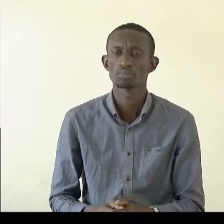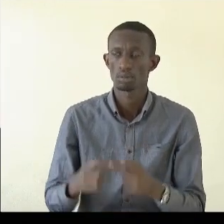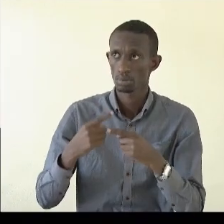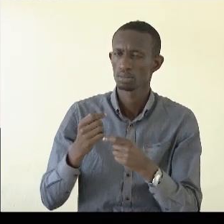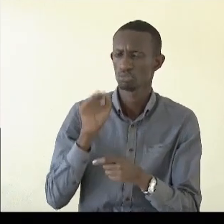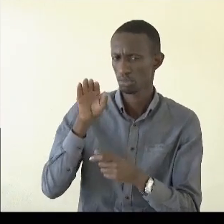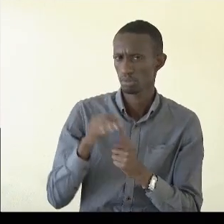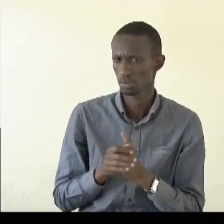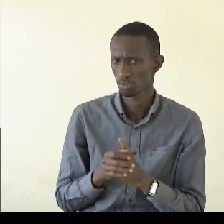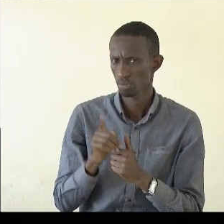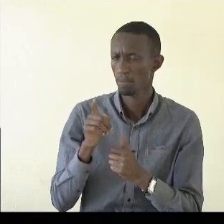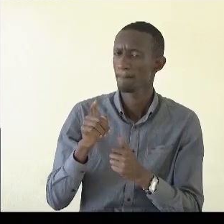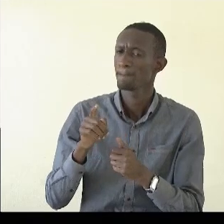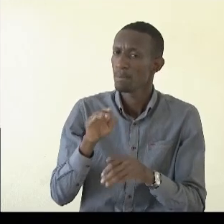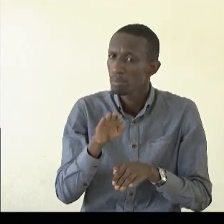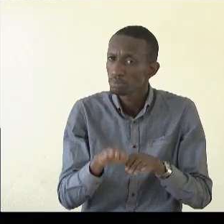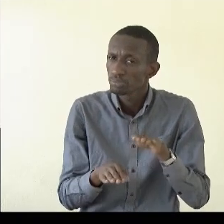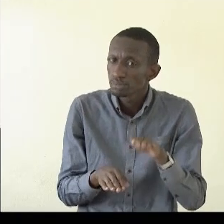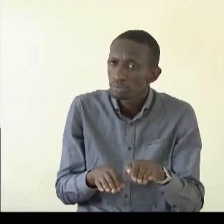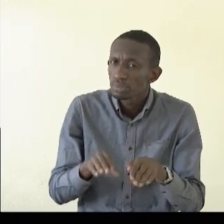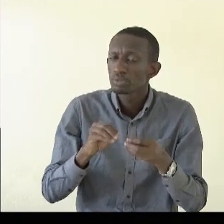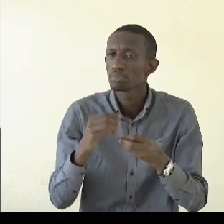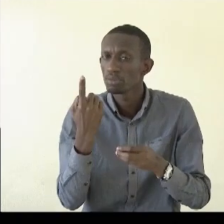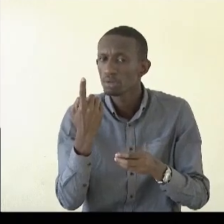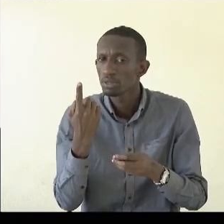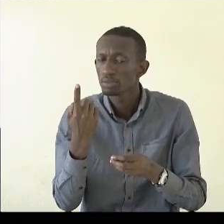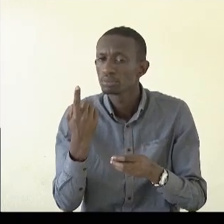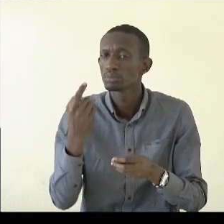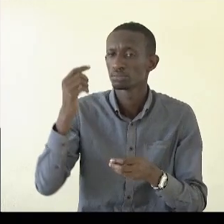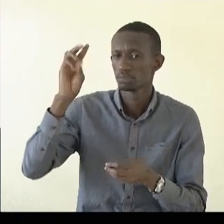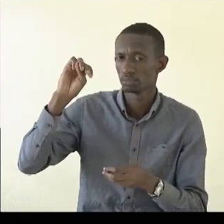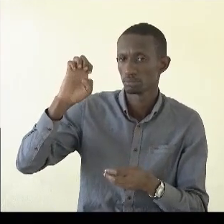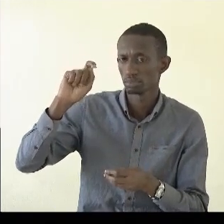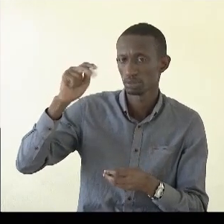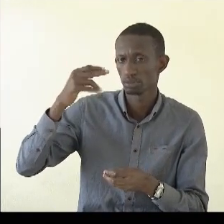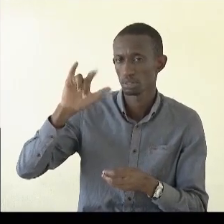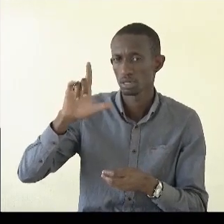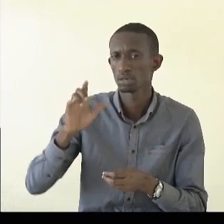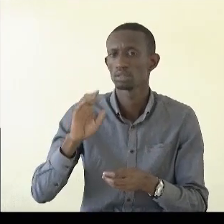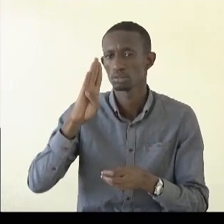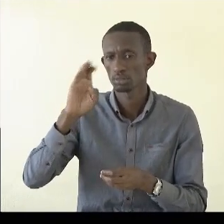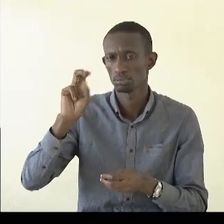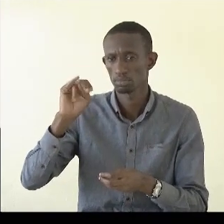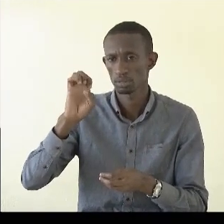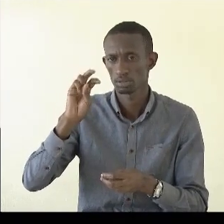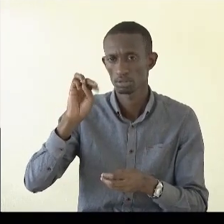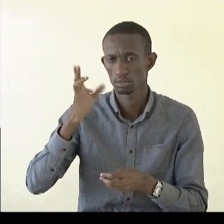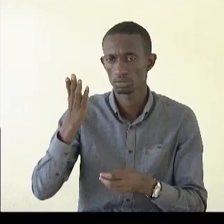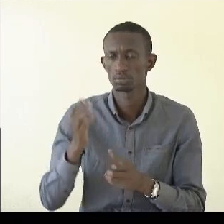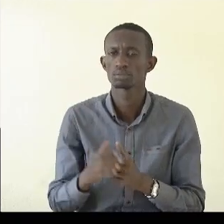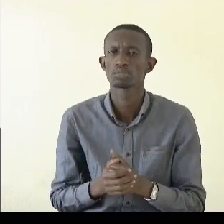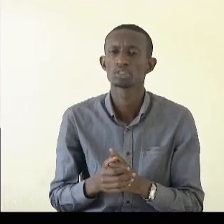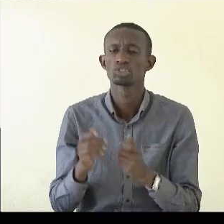reagents. Step number 1, where we are moving, methyl benzene in step 1 is